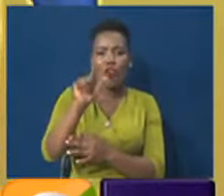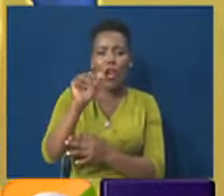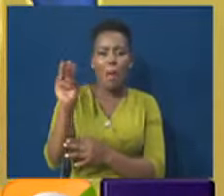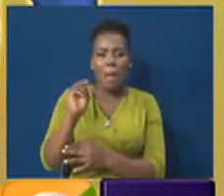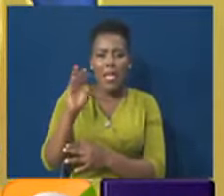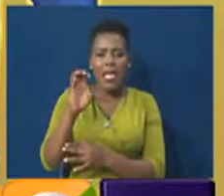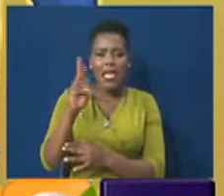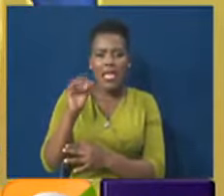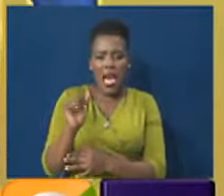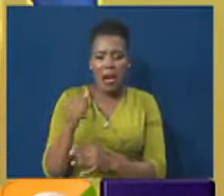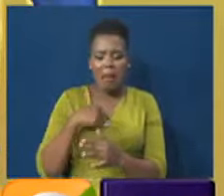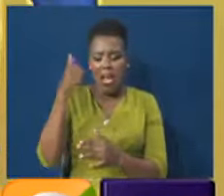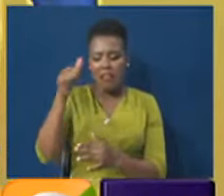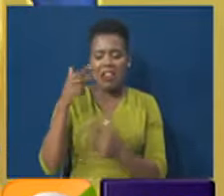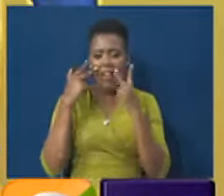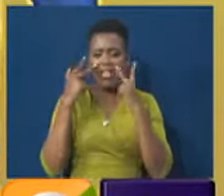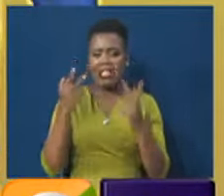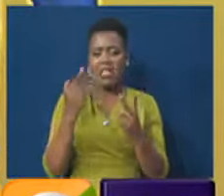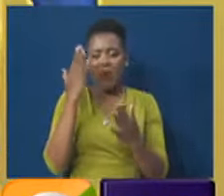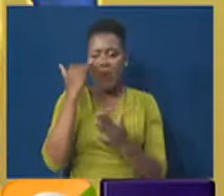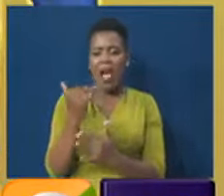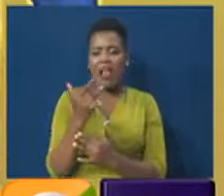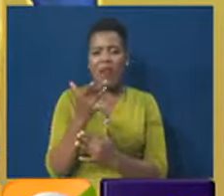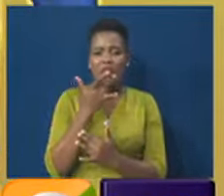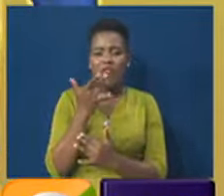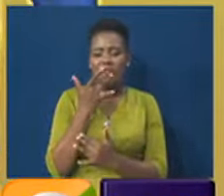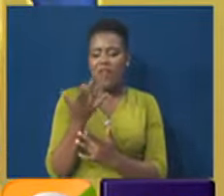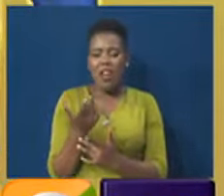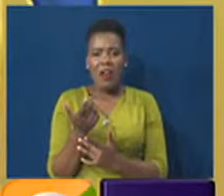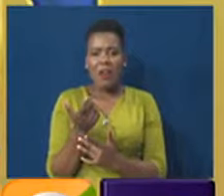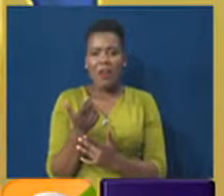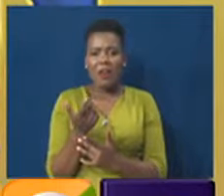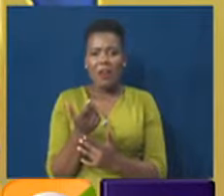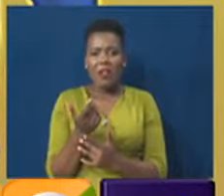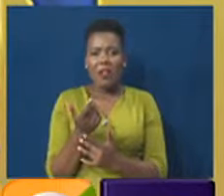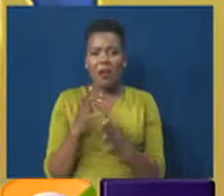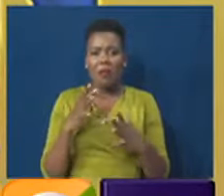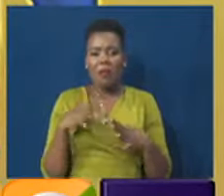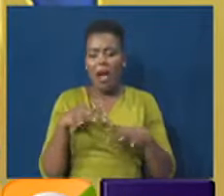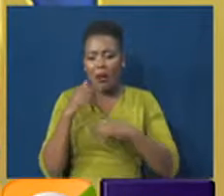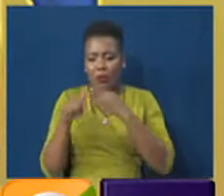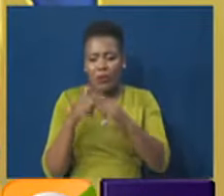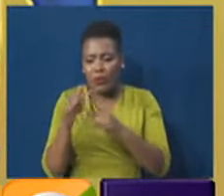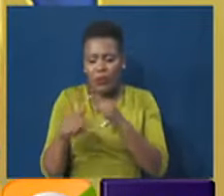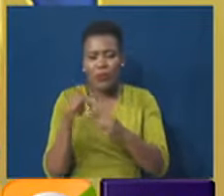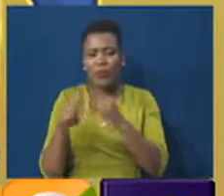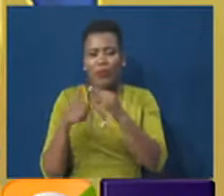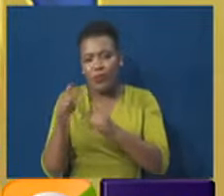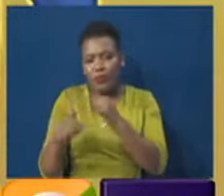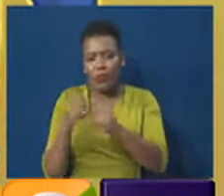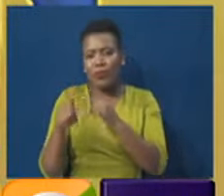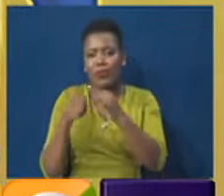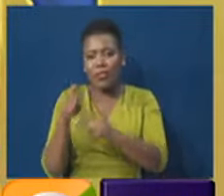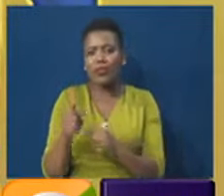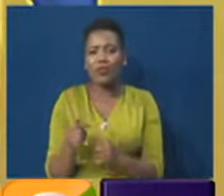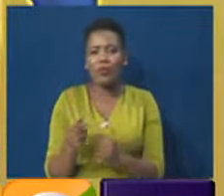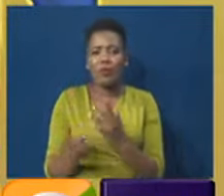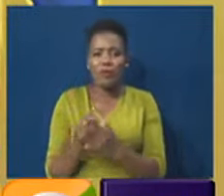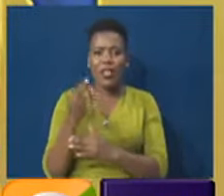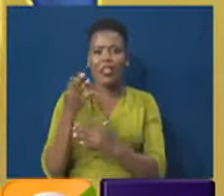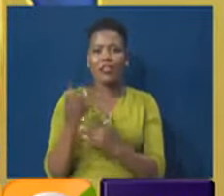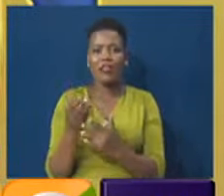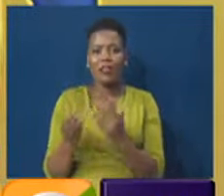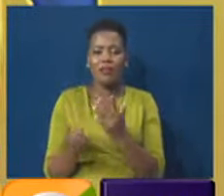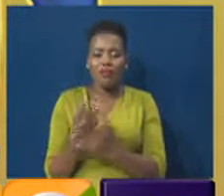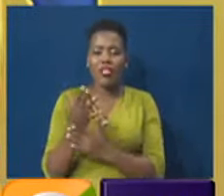you know, I've never seen people who are more consistent just than royal media. Just you are consistent at getting